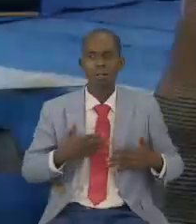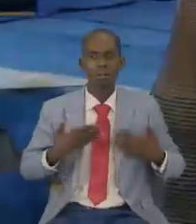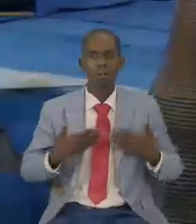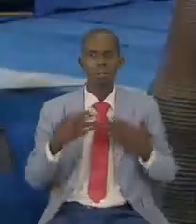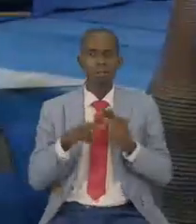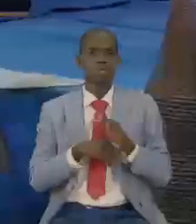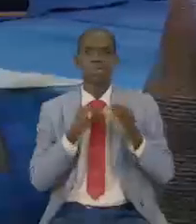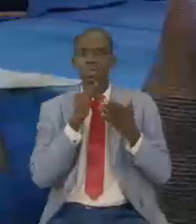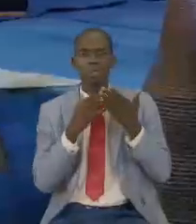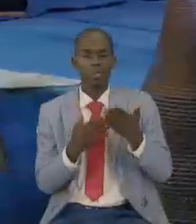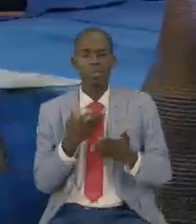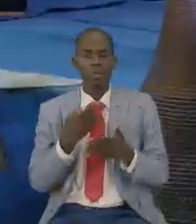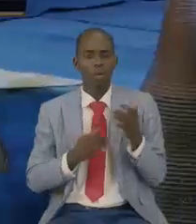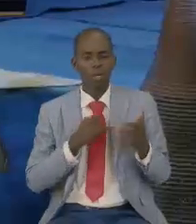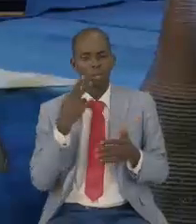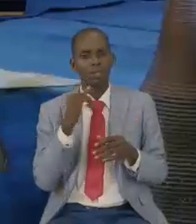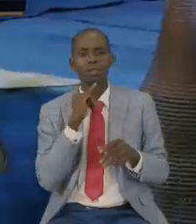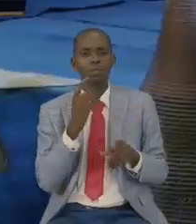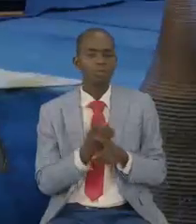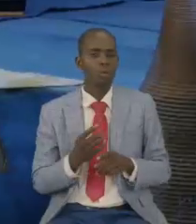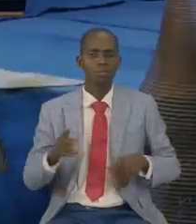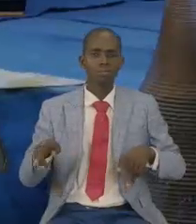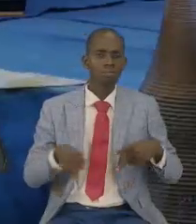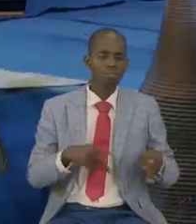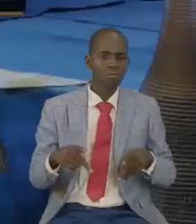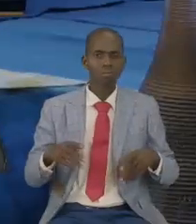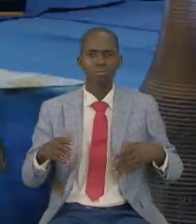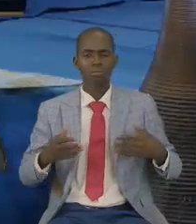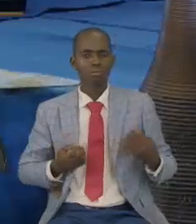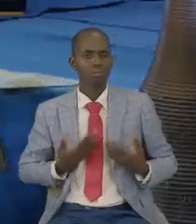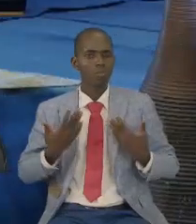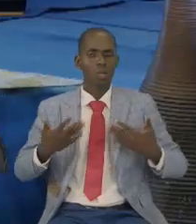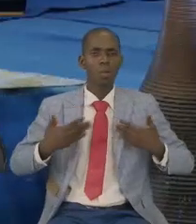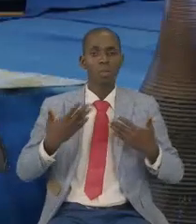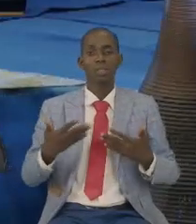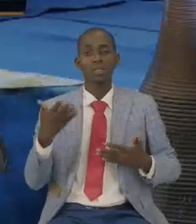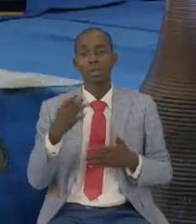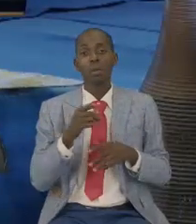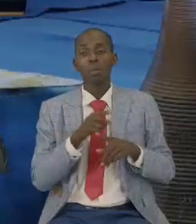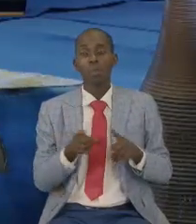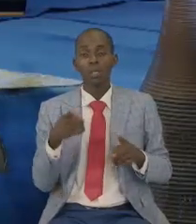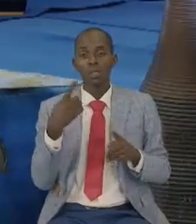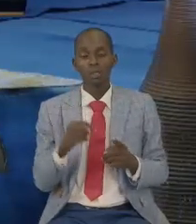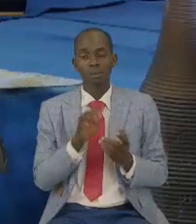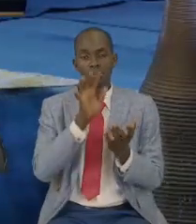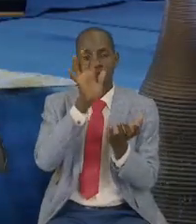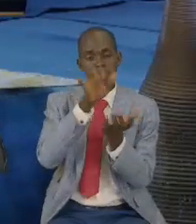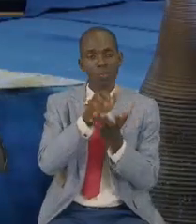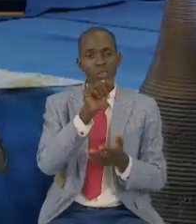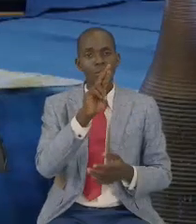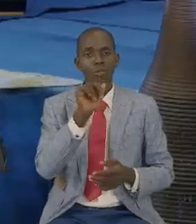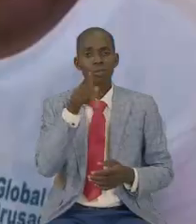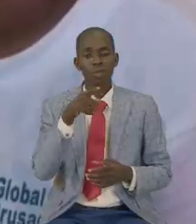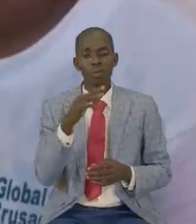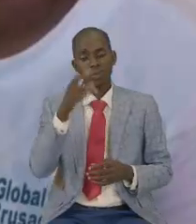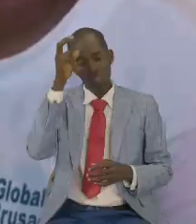the hook of the devil behind the bait, they cannot see. But now I can